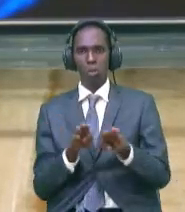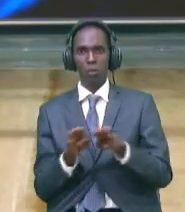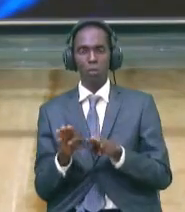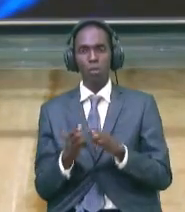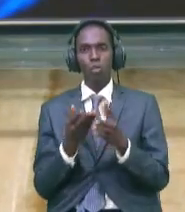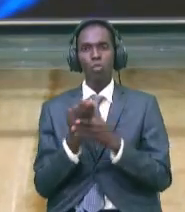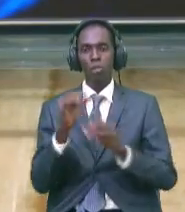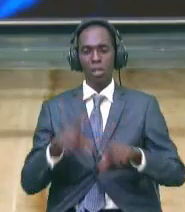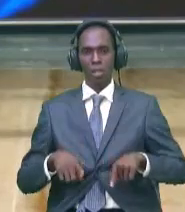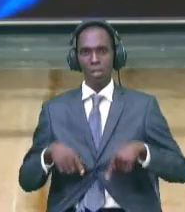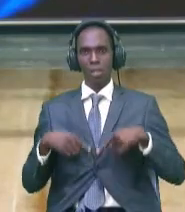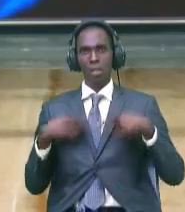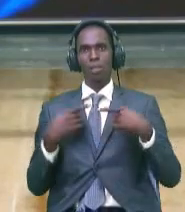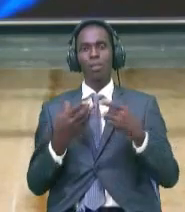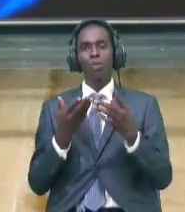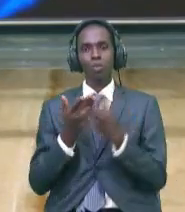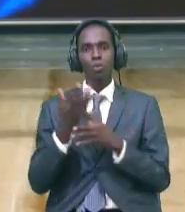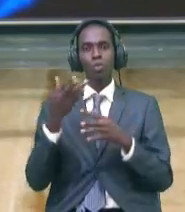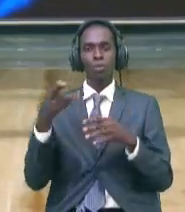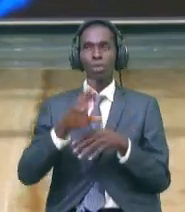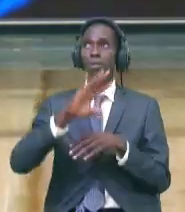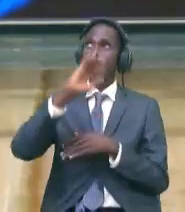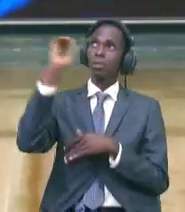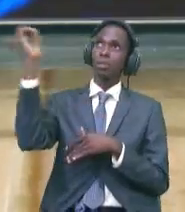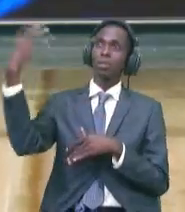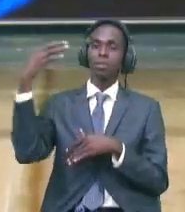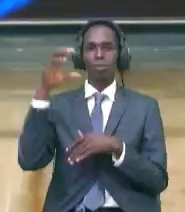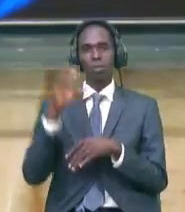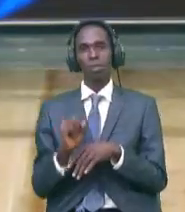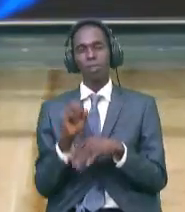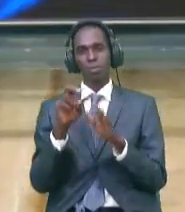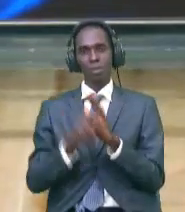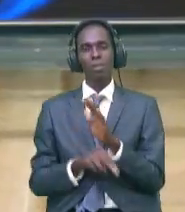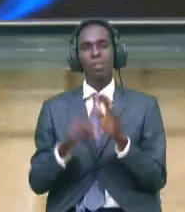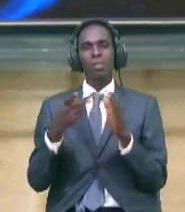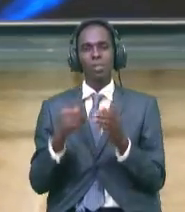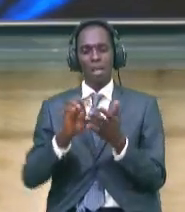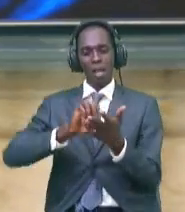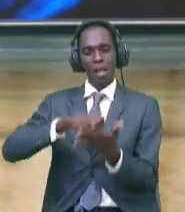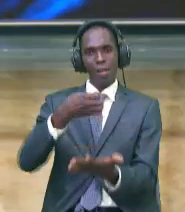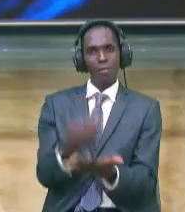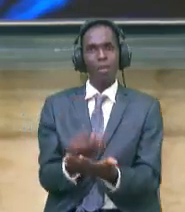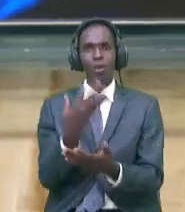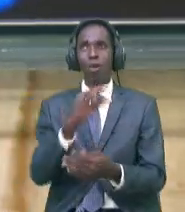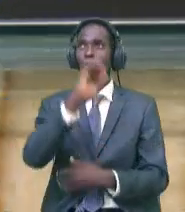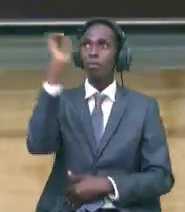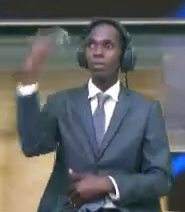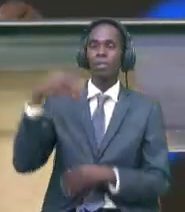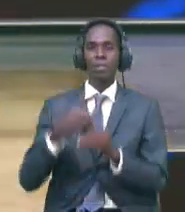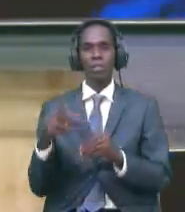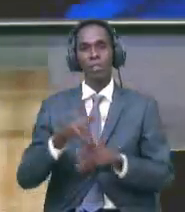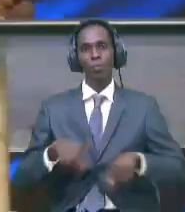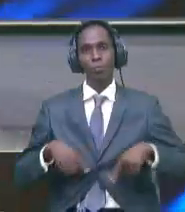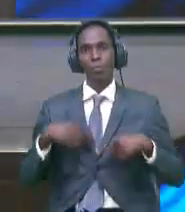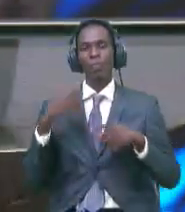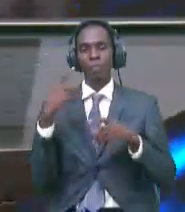their lifestyle, their graciousness, the evidence of grace in their lives, the character